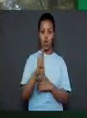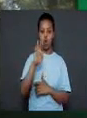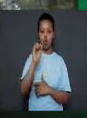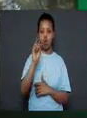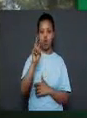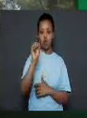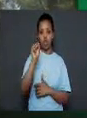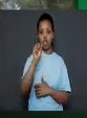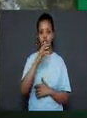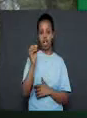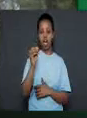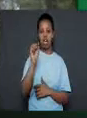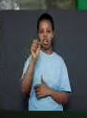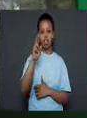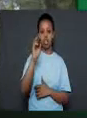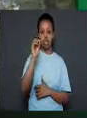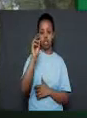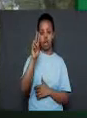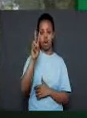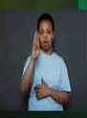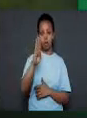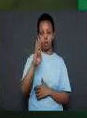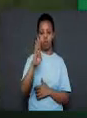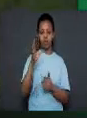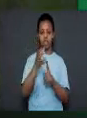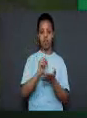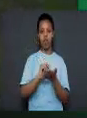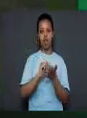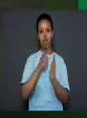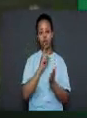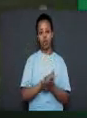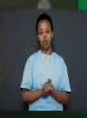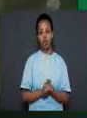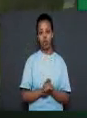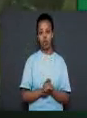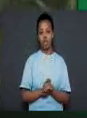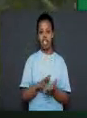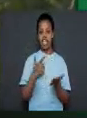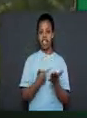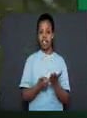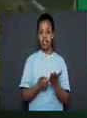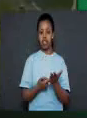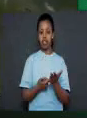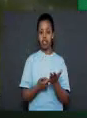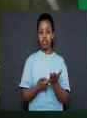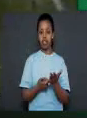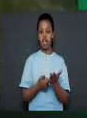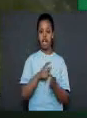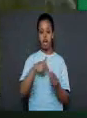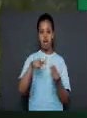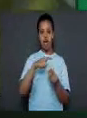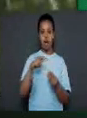as azaleas and mountain laurel. The richness of the shrub